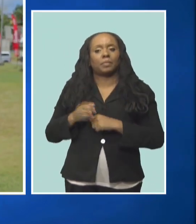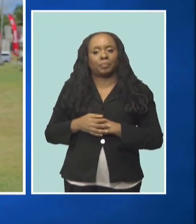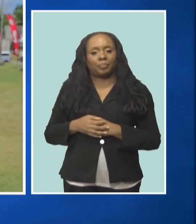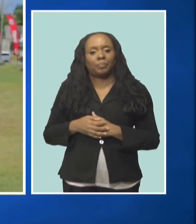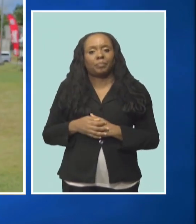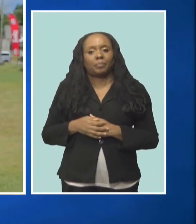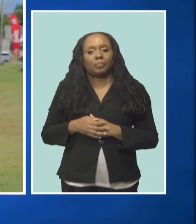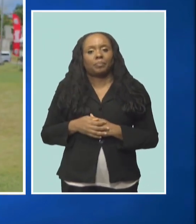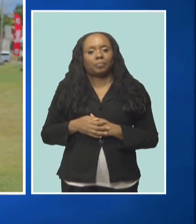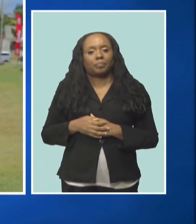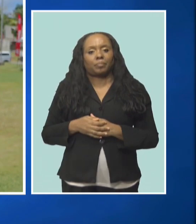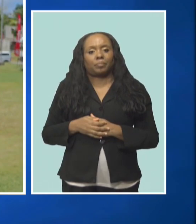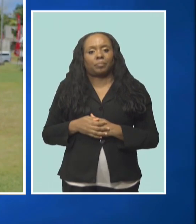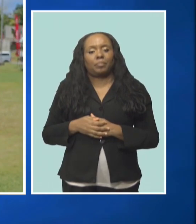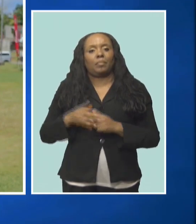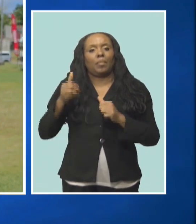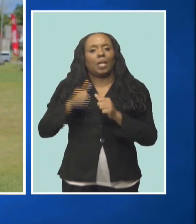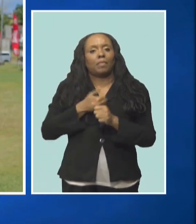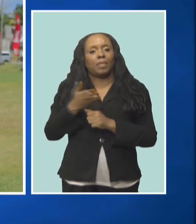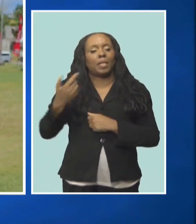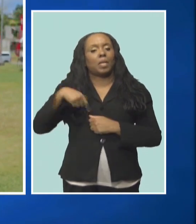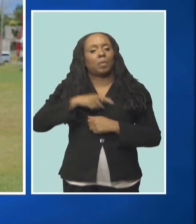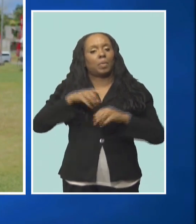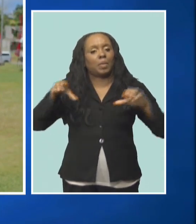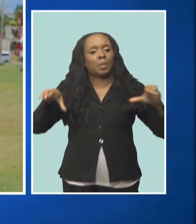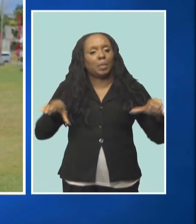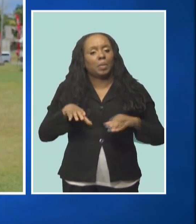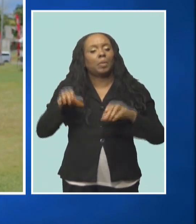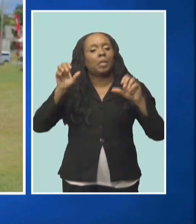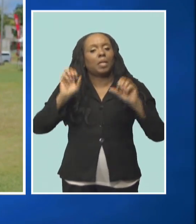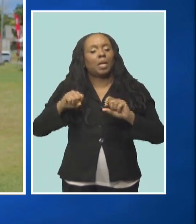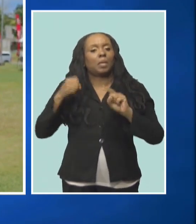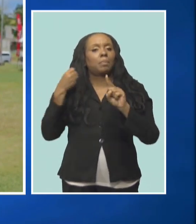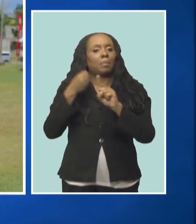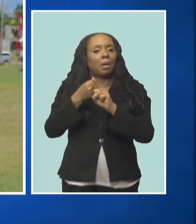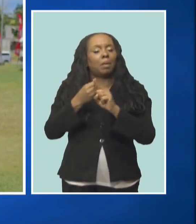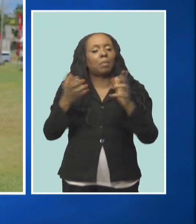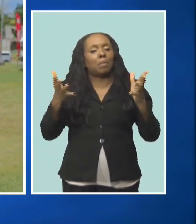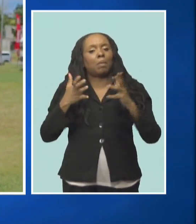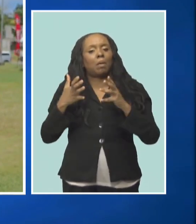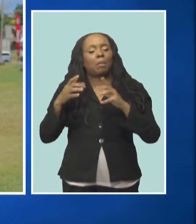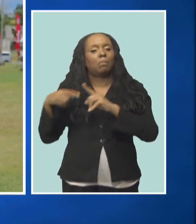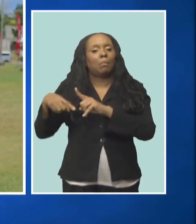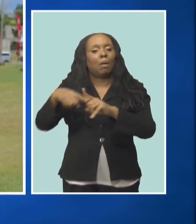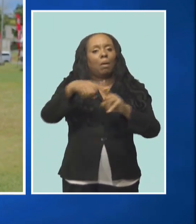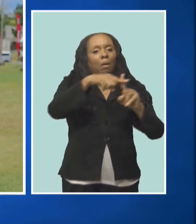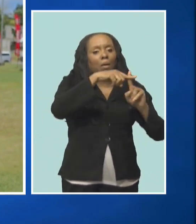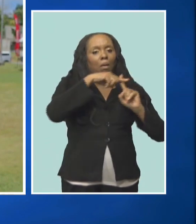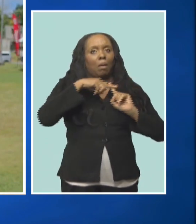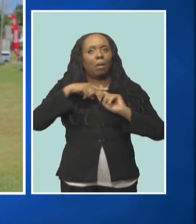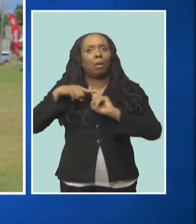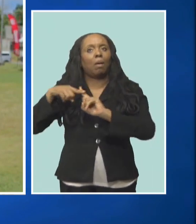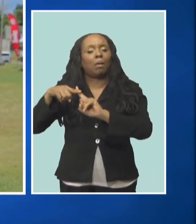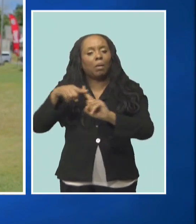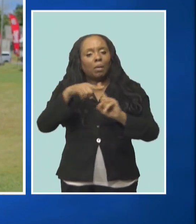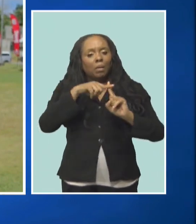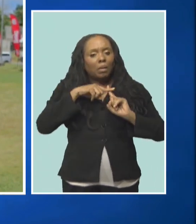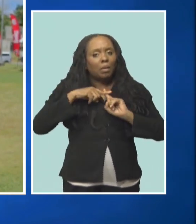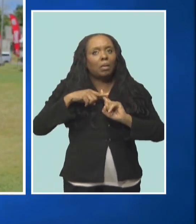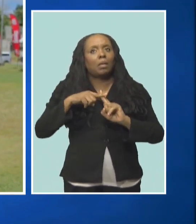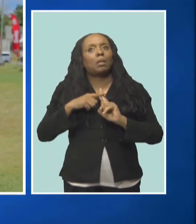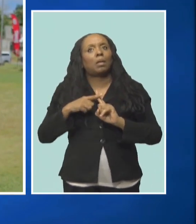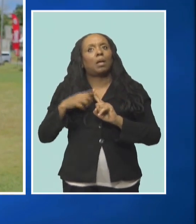as consumers can have an effect. Let it be a positive one as they go through